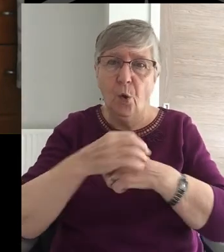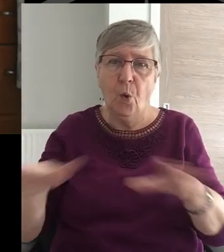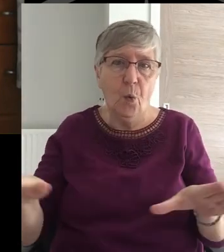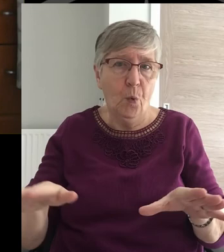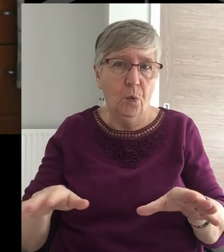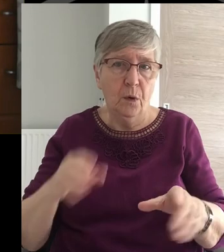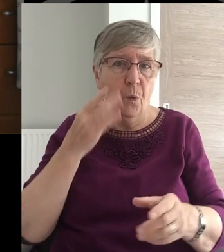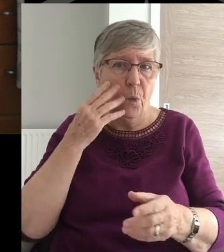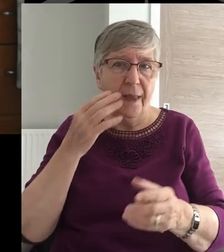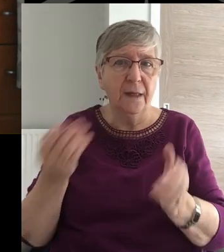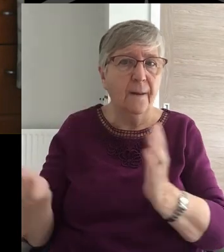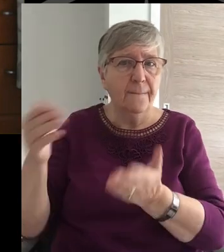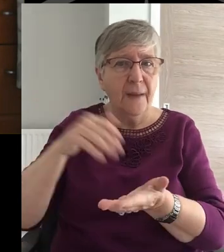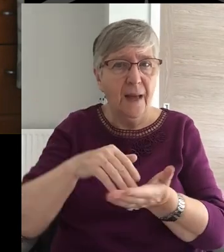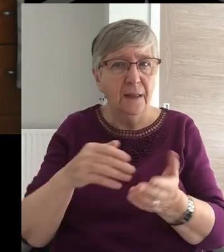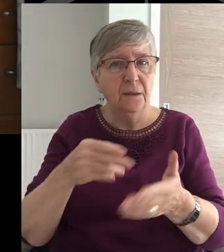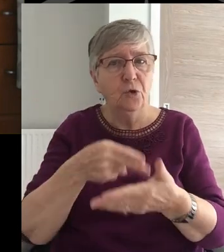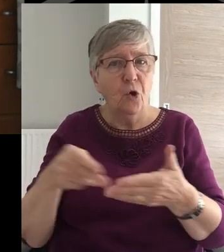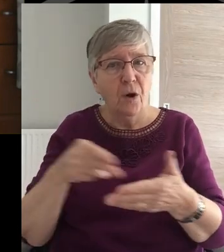that appears.